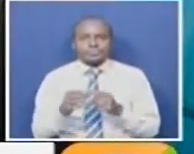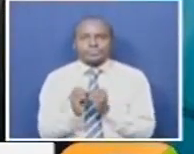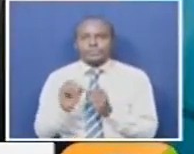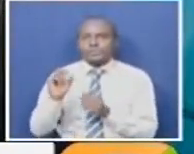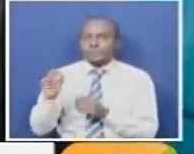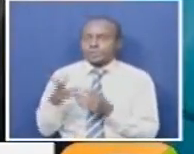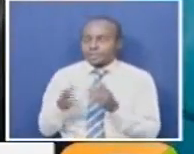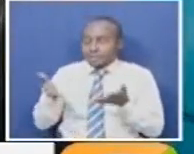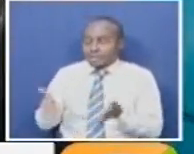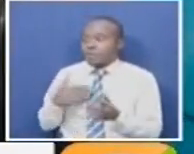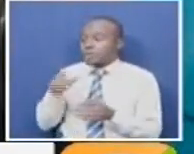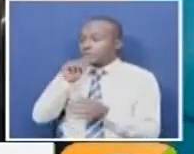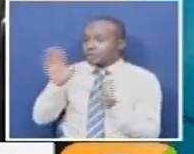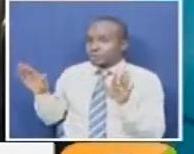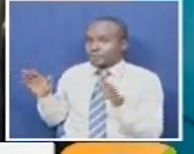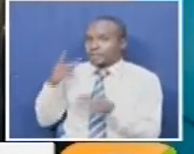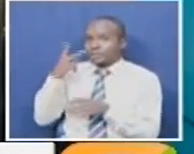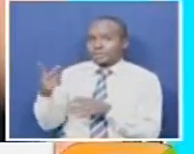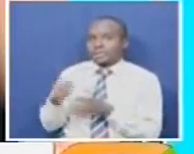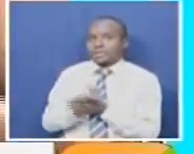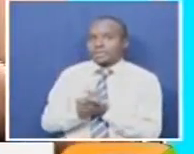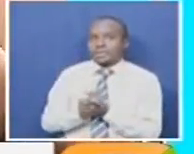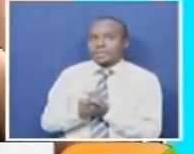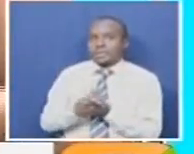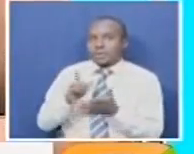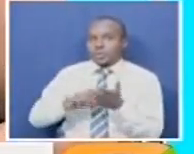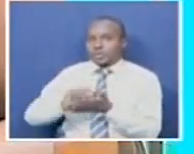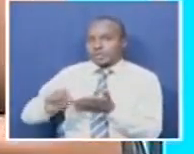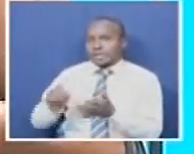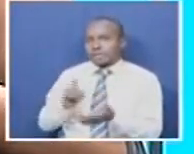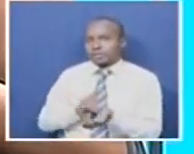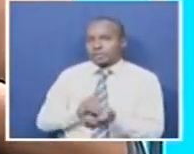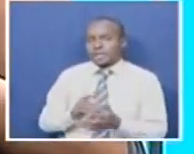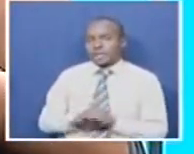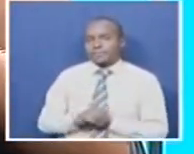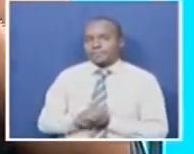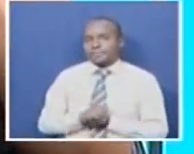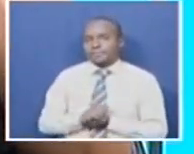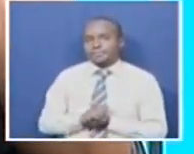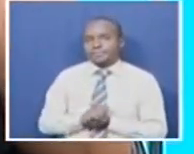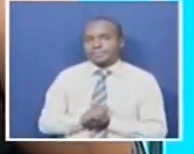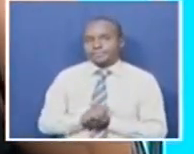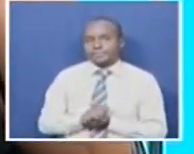take your tweets. Let's see what you're writing into Dr. Kizzie Shako.